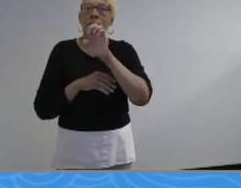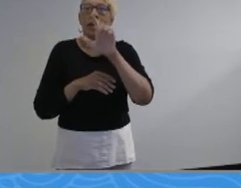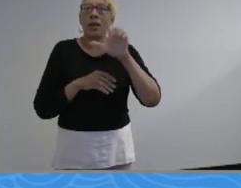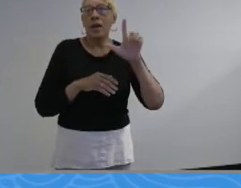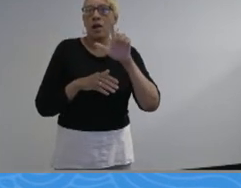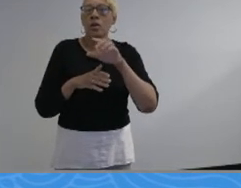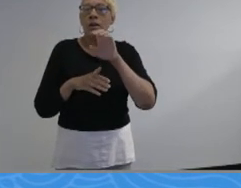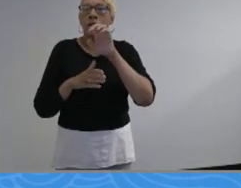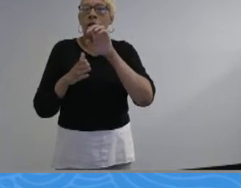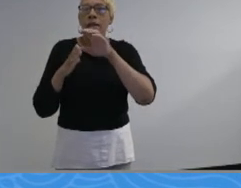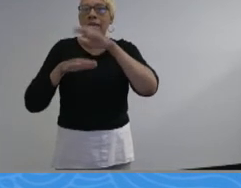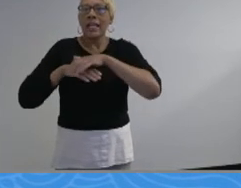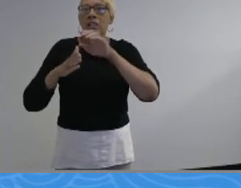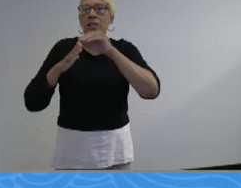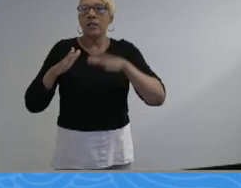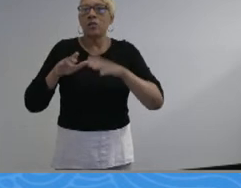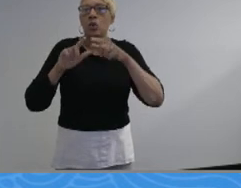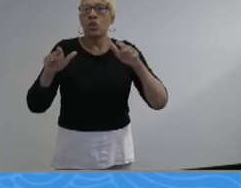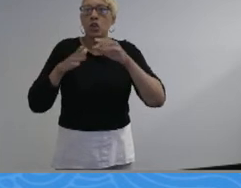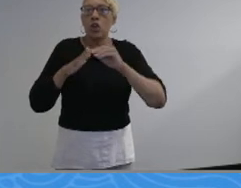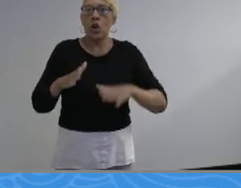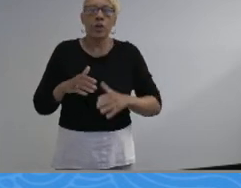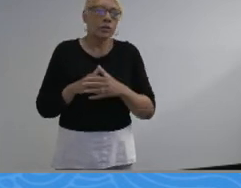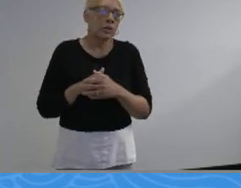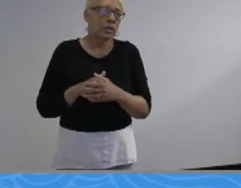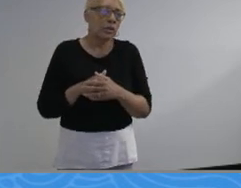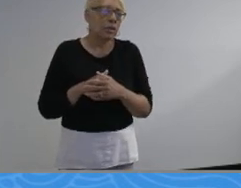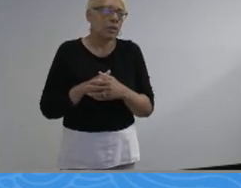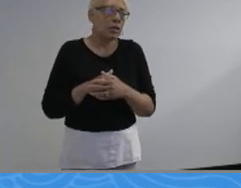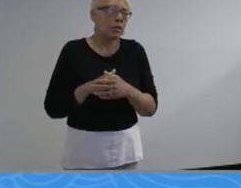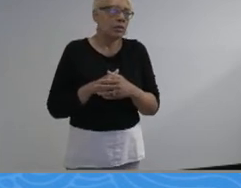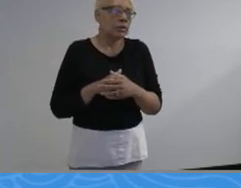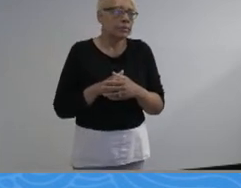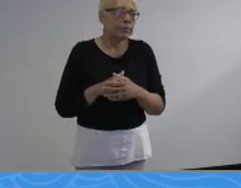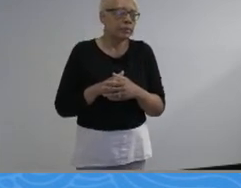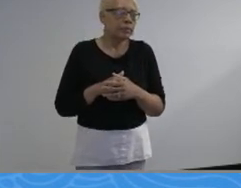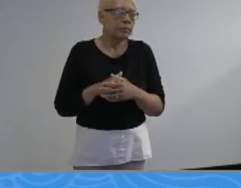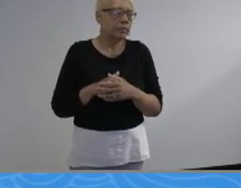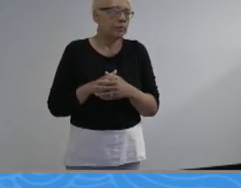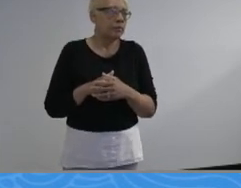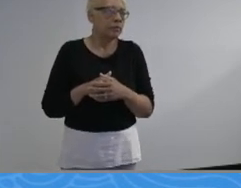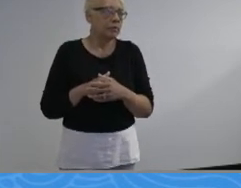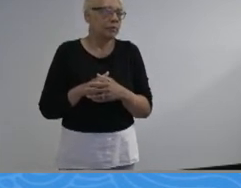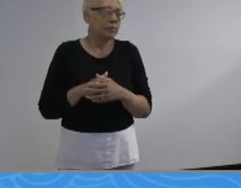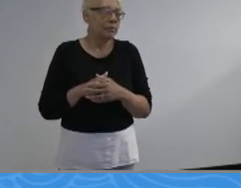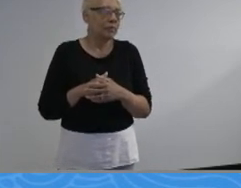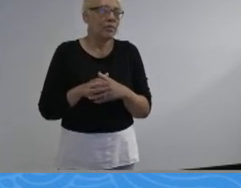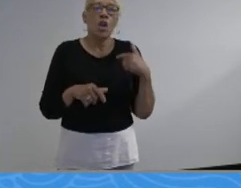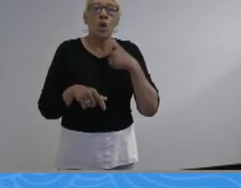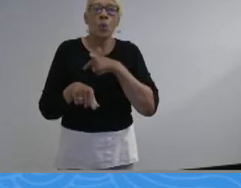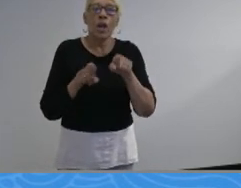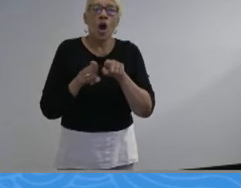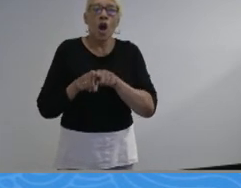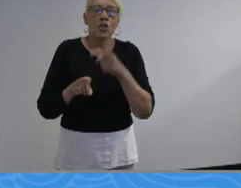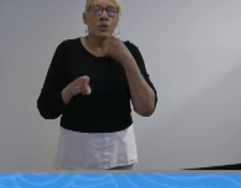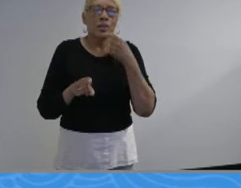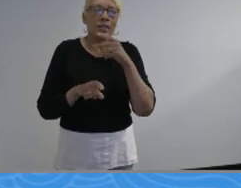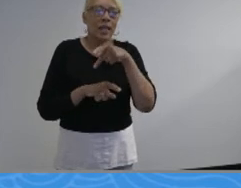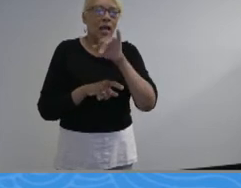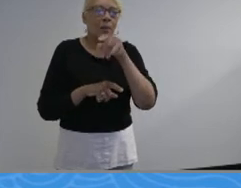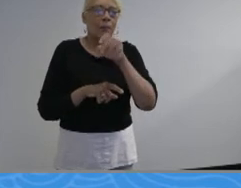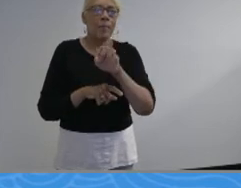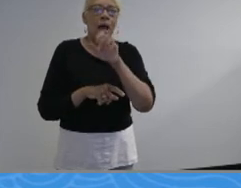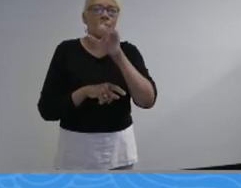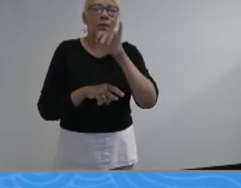because a majority of students in 2019 did not make progress on the LPAC. We also see a pipeline of students